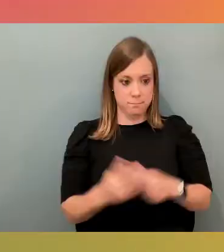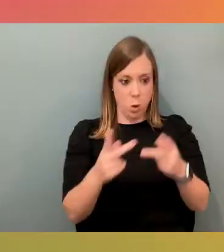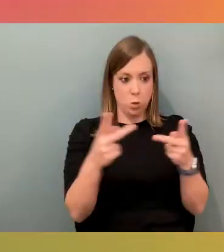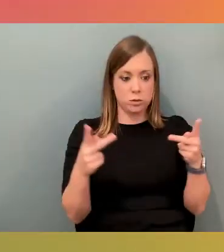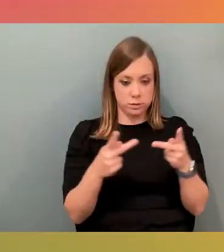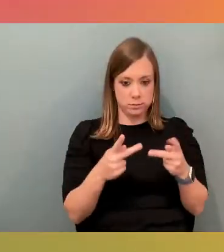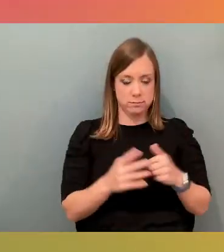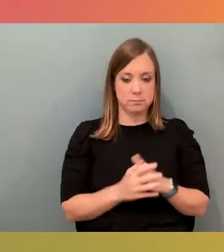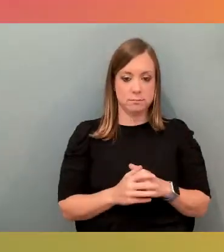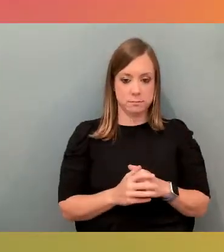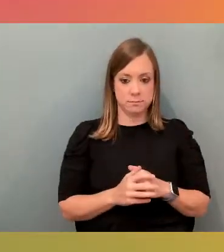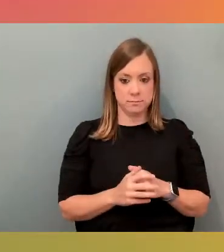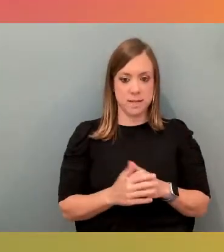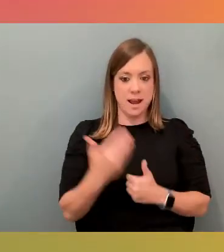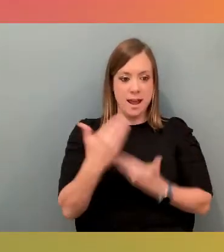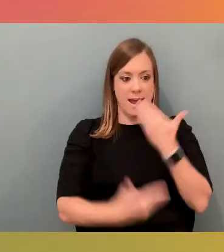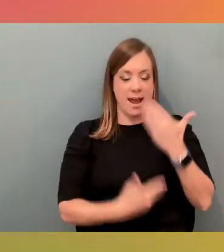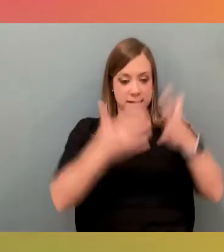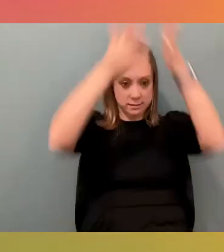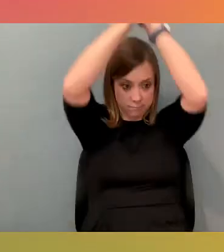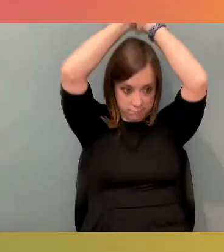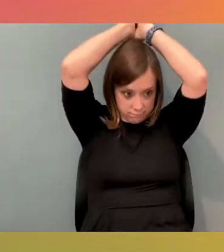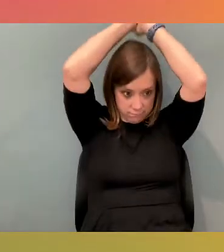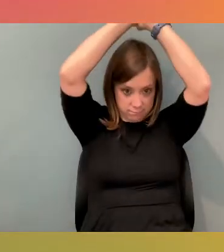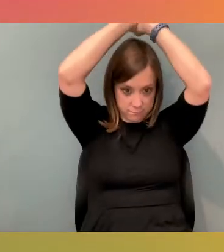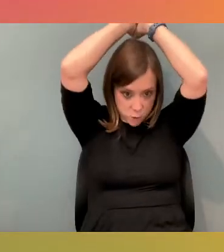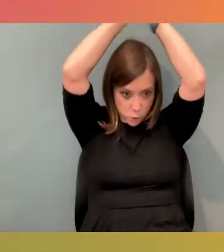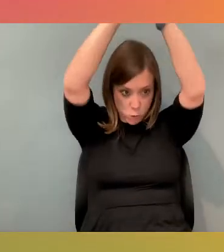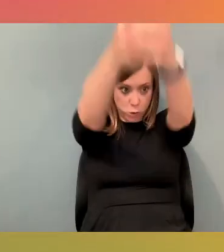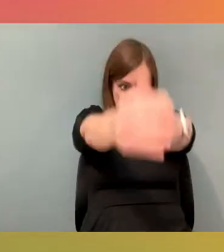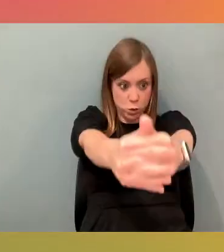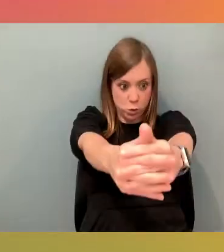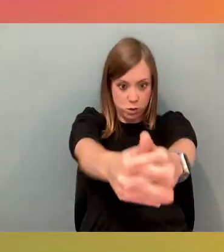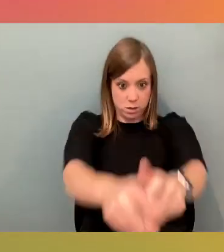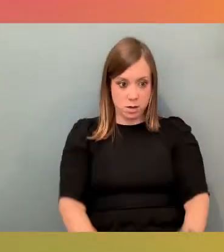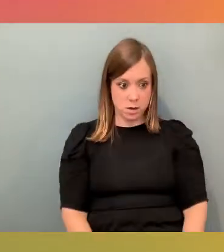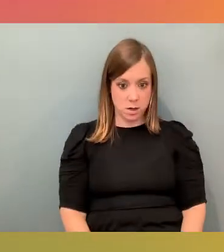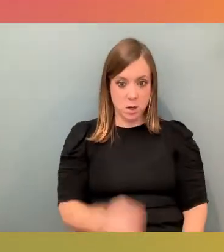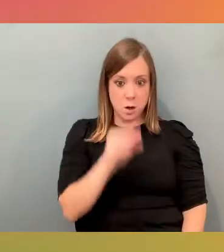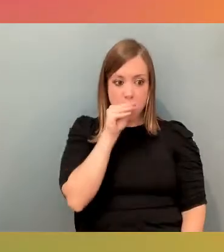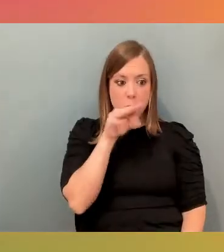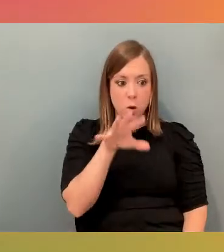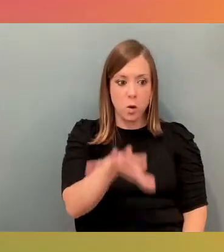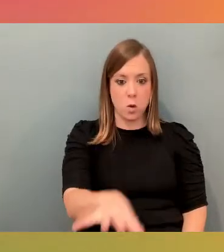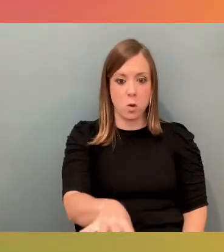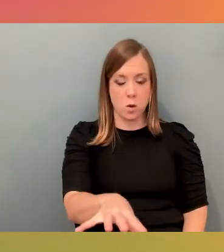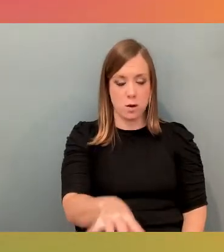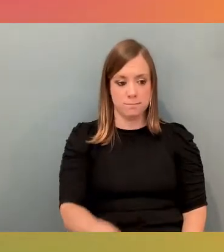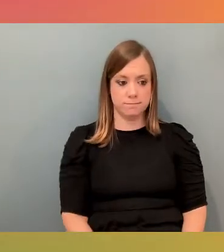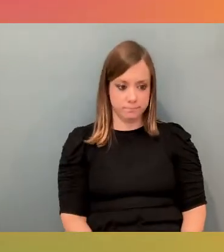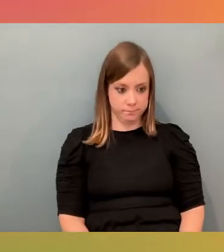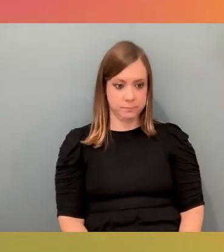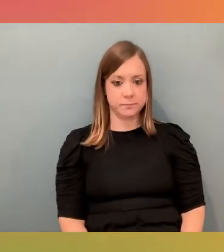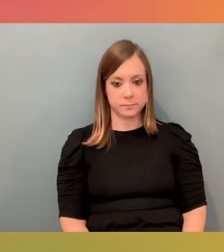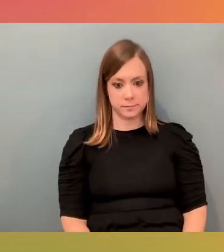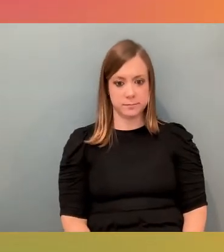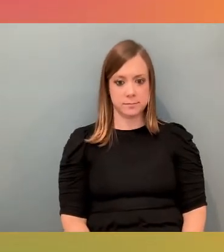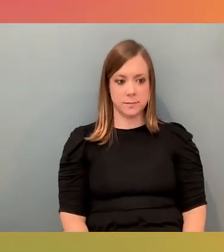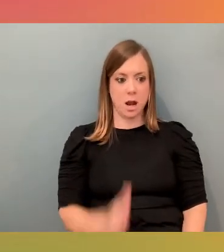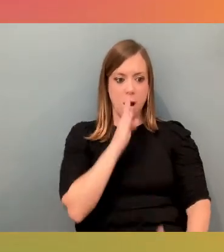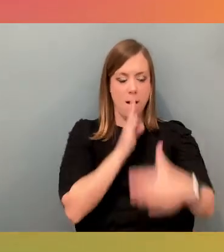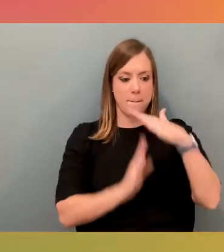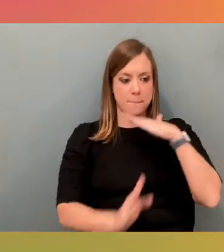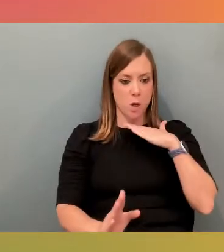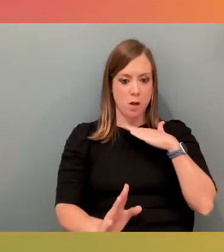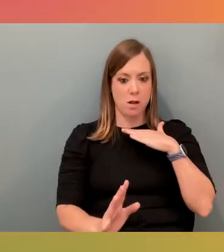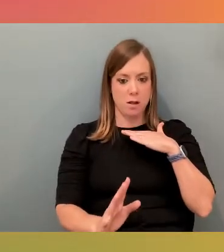Clasping hands behind the back with the right thumb on top, squeeze the shoulder blades. Exhale, fold, humble warrior, just one breath.